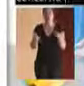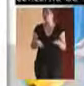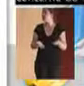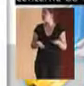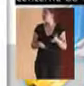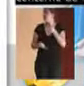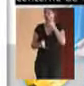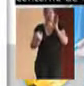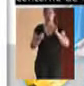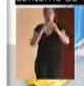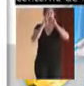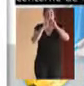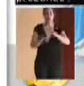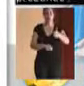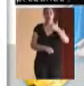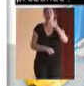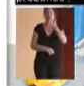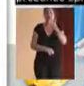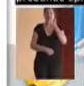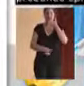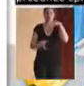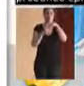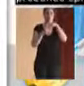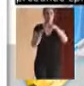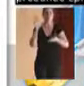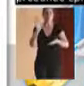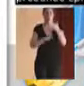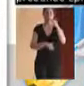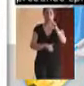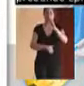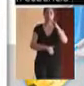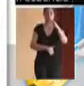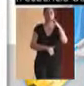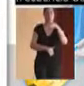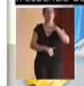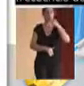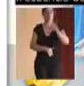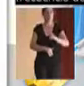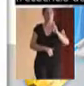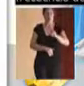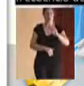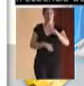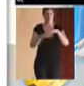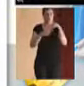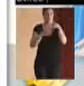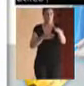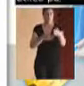silhouette of the image. So we are studying whether we can use high frequency